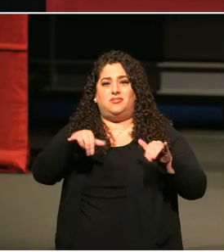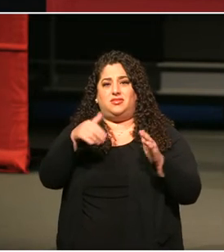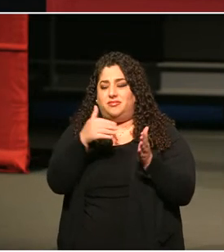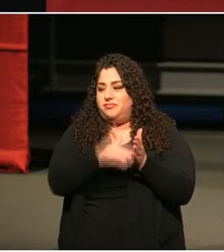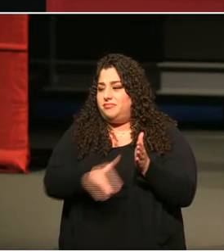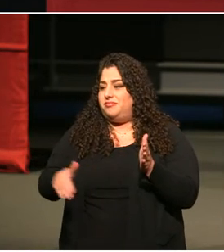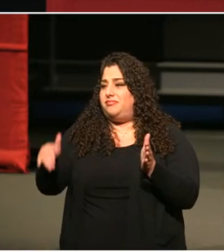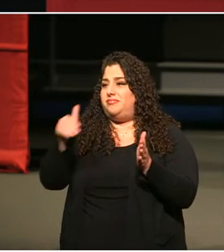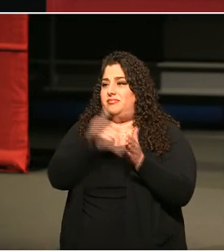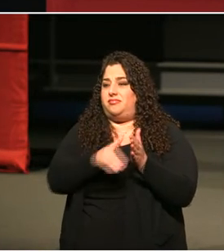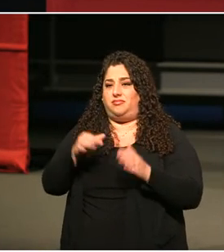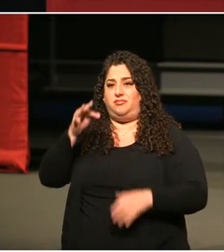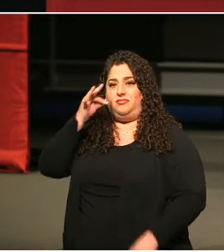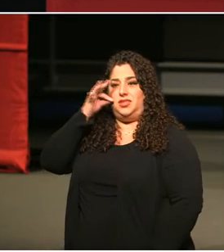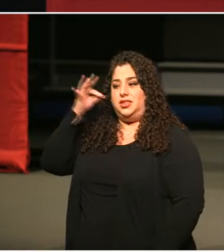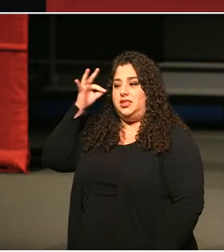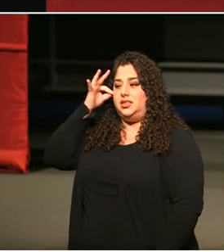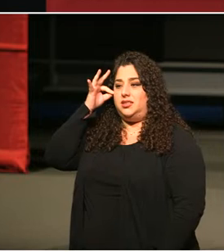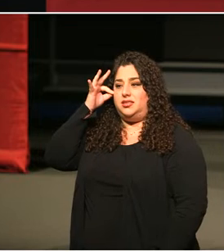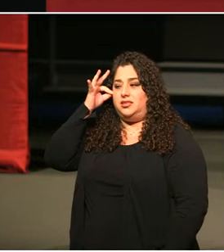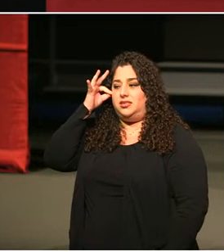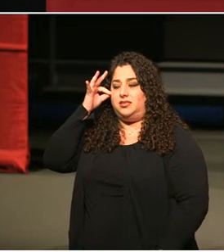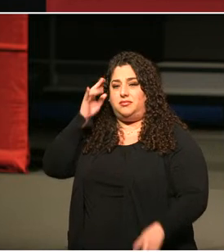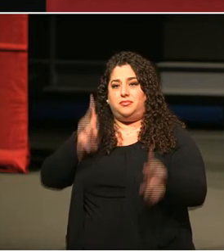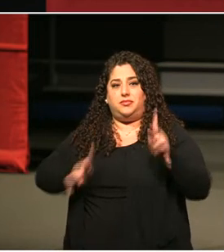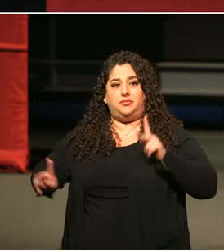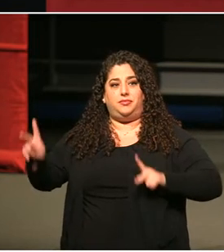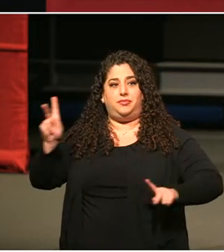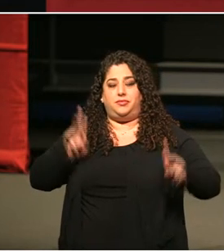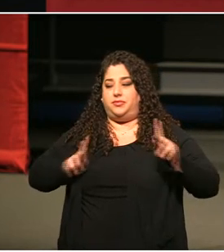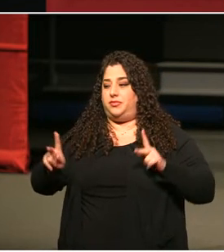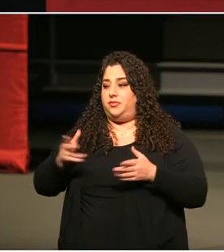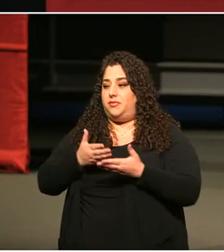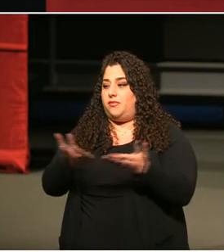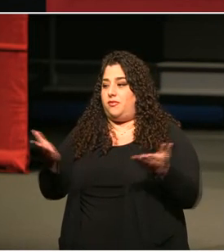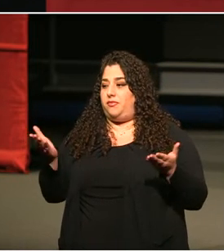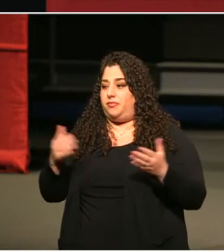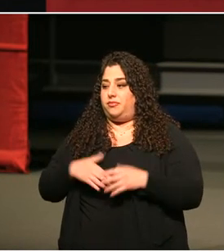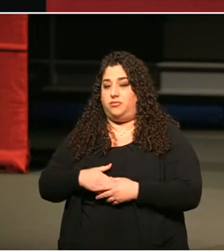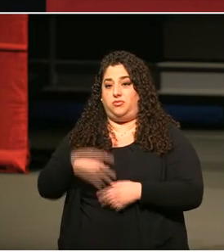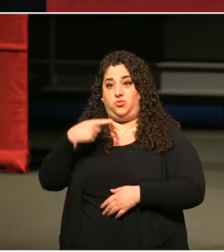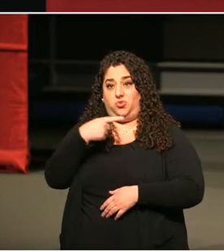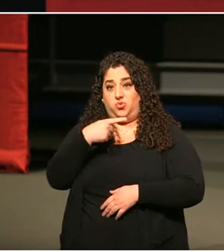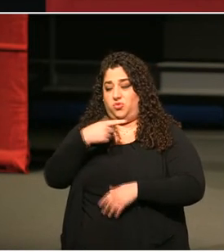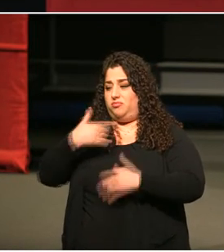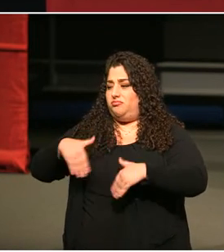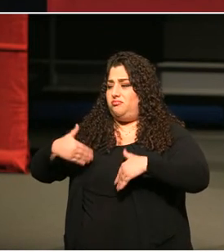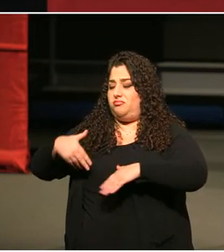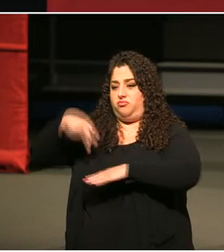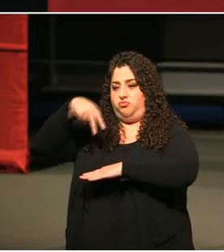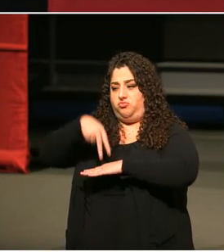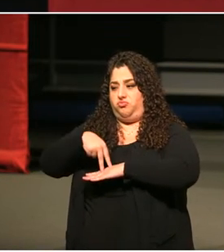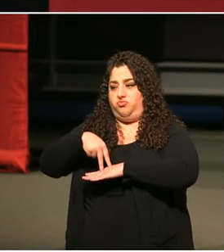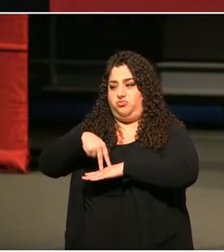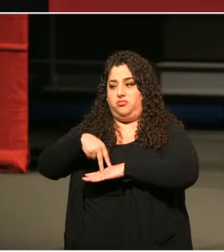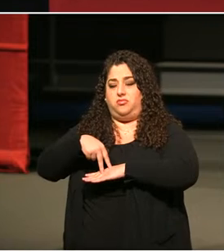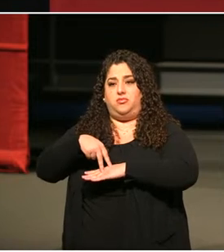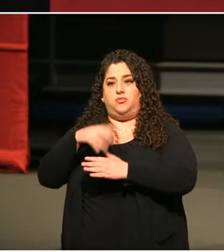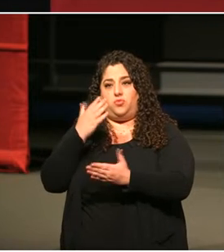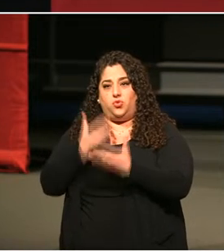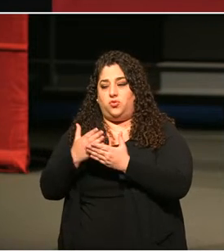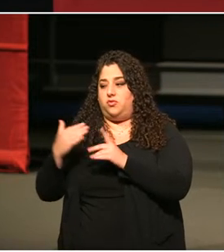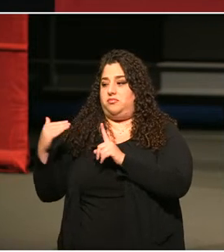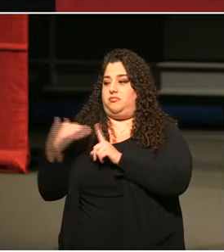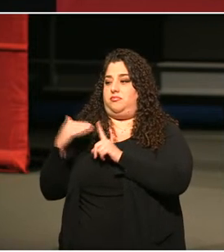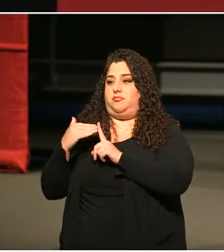statement that continues to remind us of the necessity of respect and the importance of human dignity. The